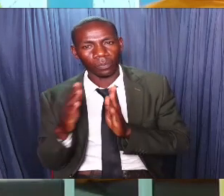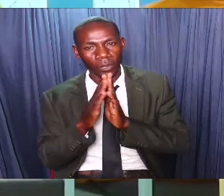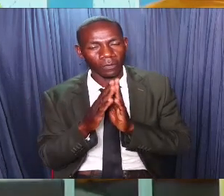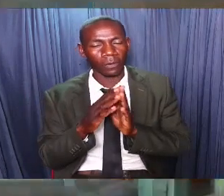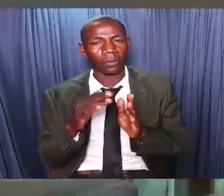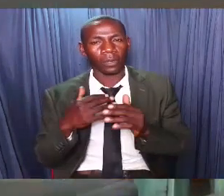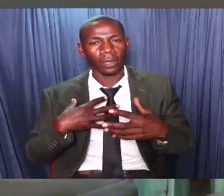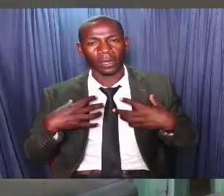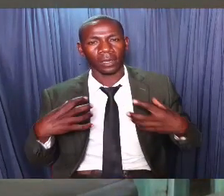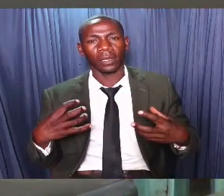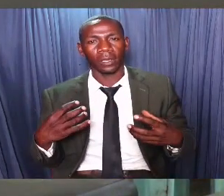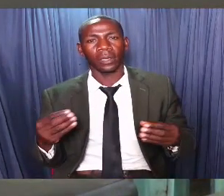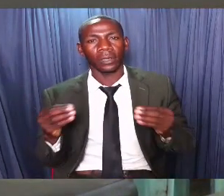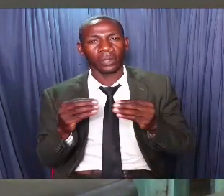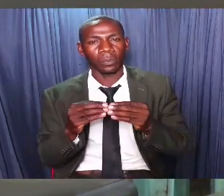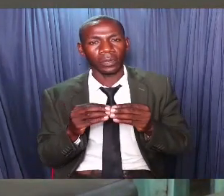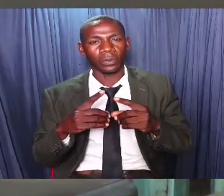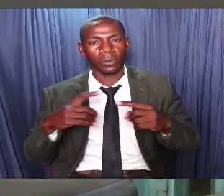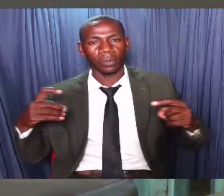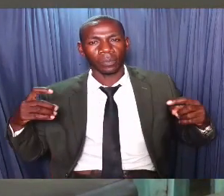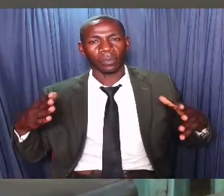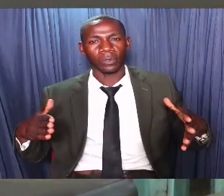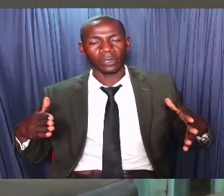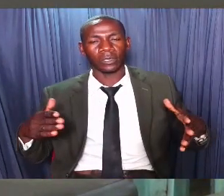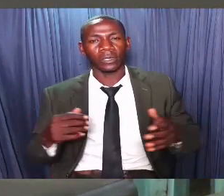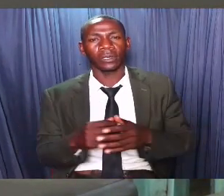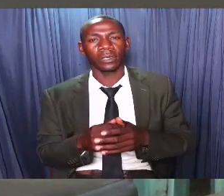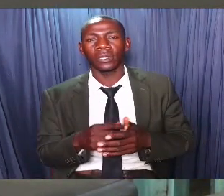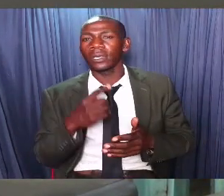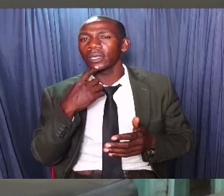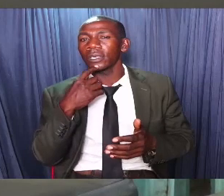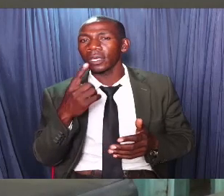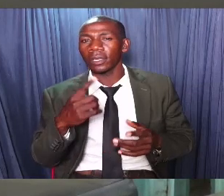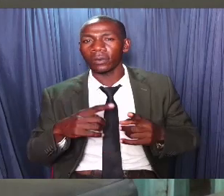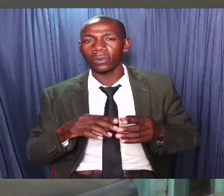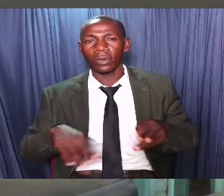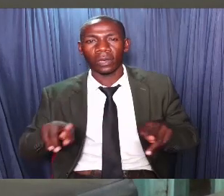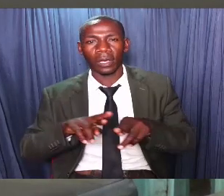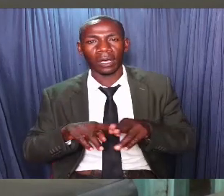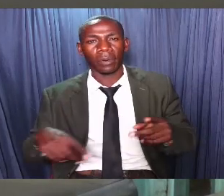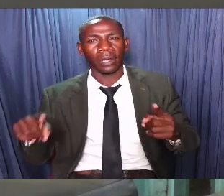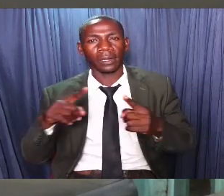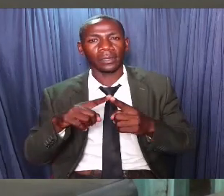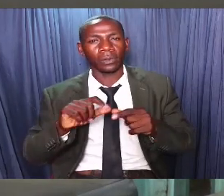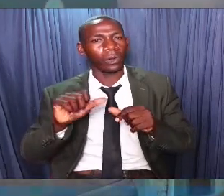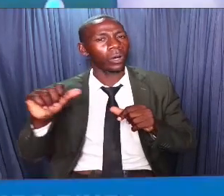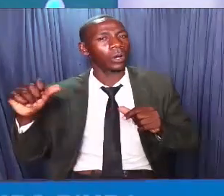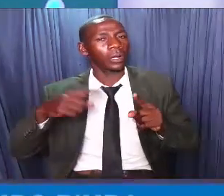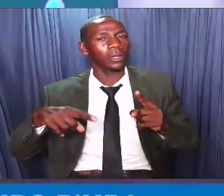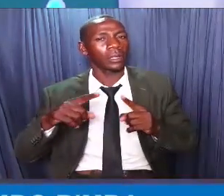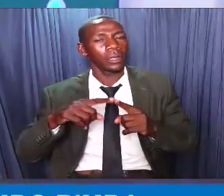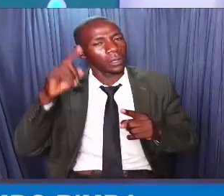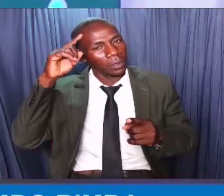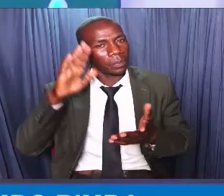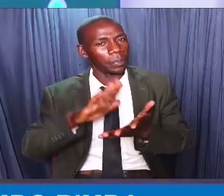for another shall be healed. Today you'll join those who oppose. They ask you, for how long will you be